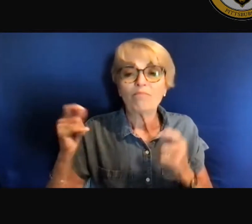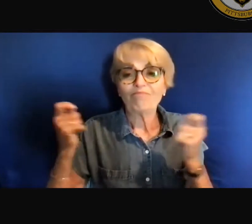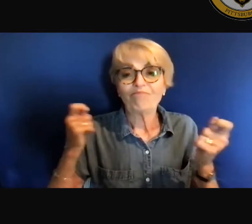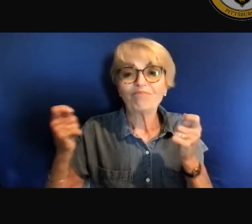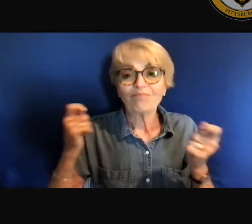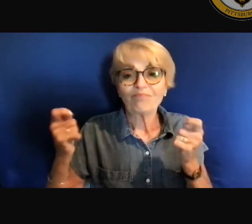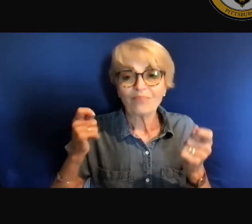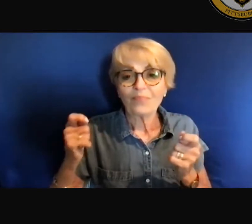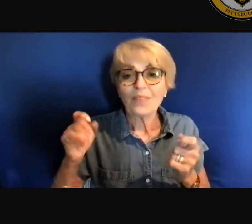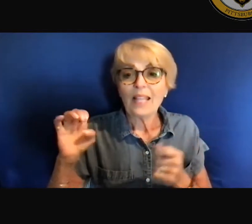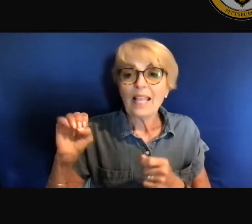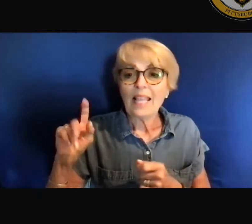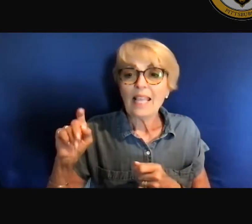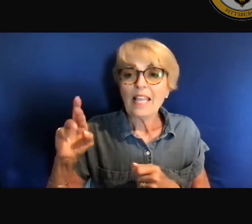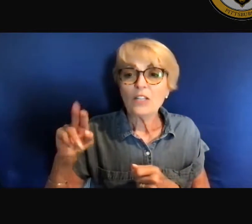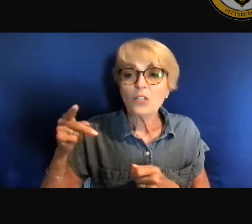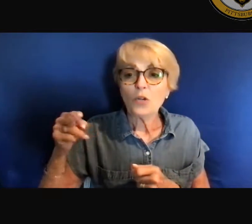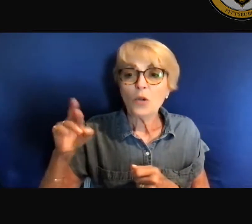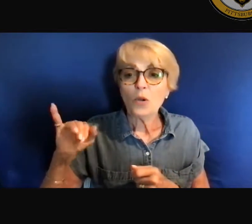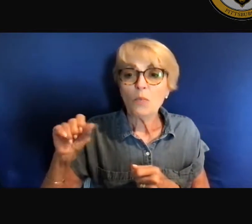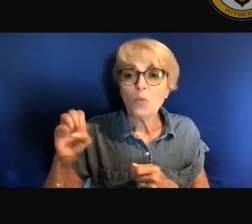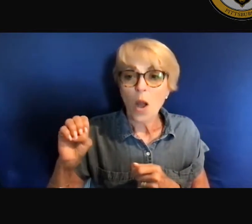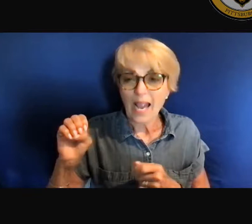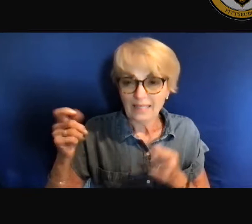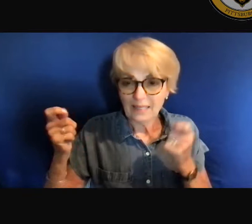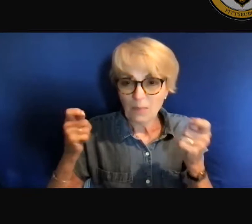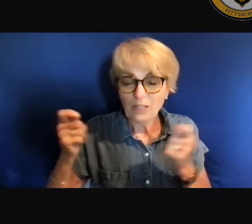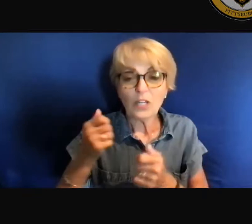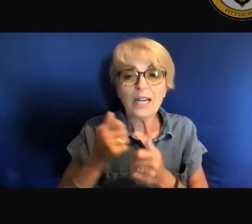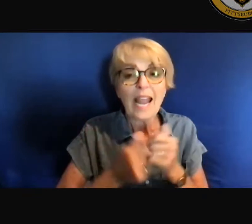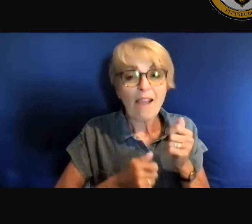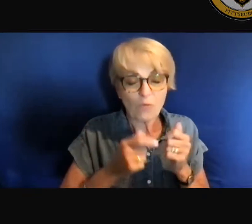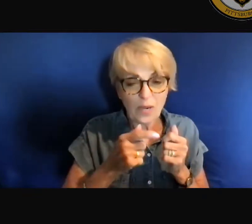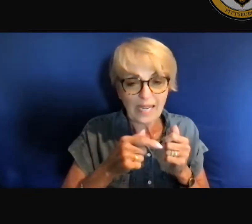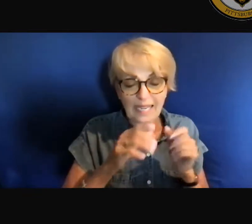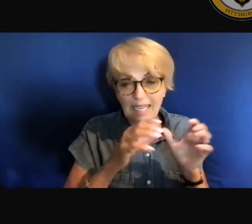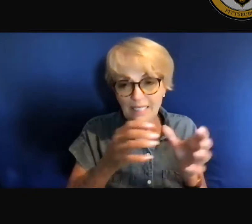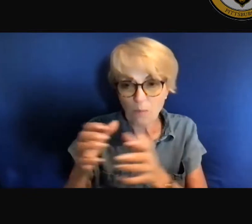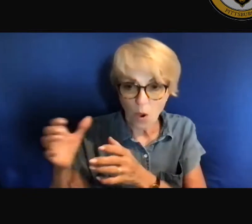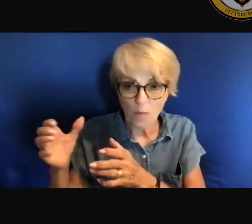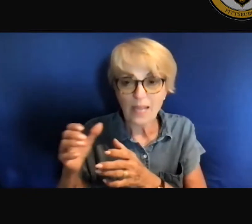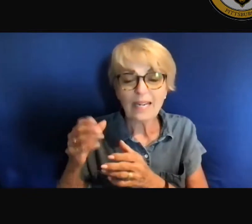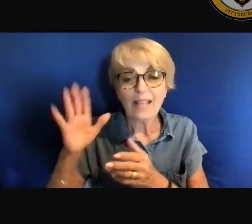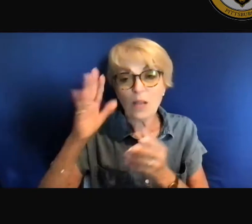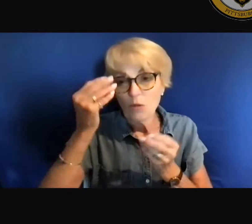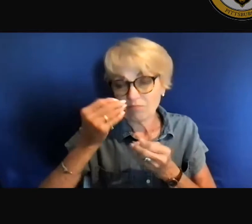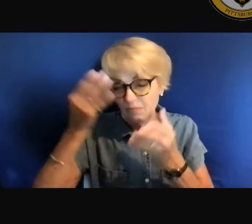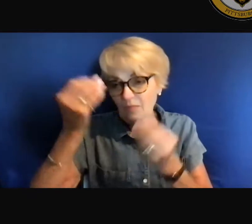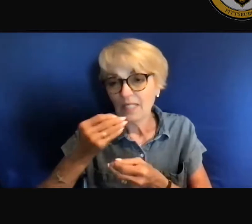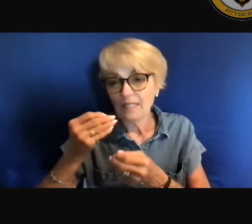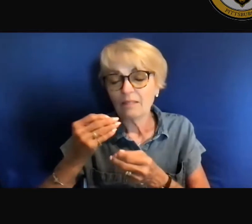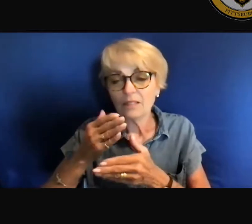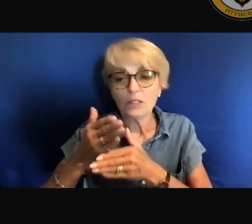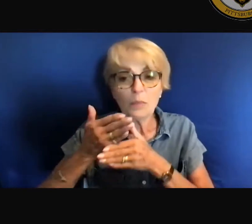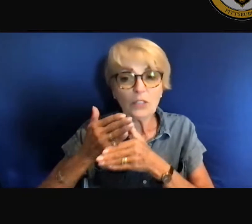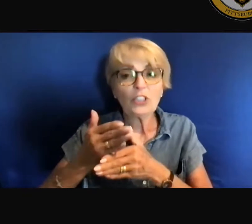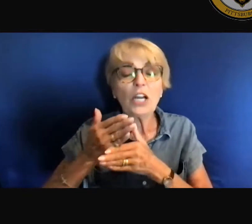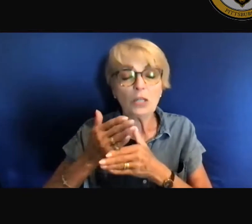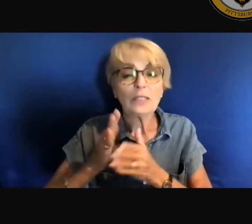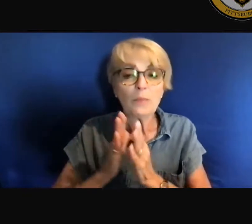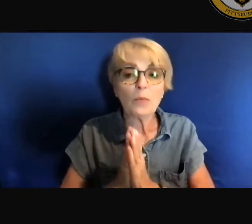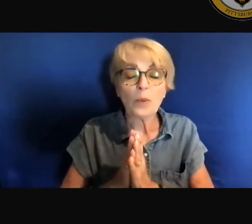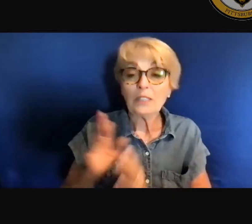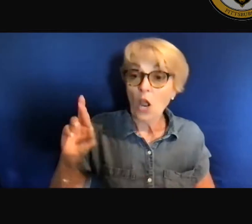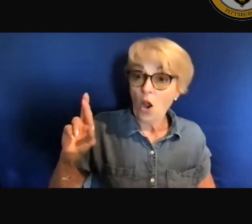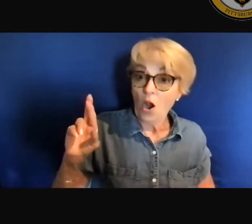and every department as input has been requested. Or if the RFP